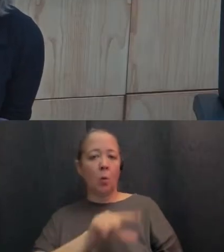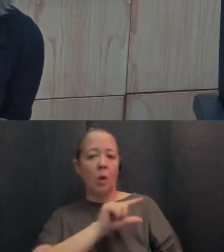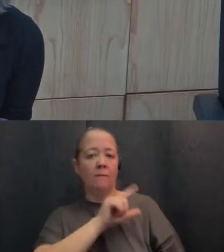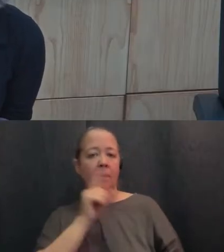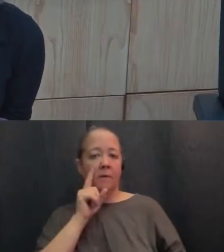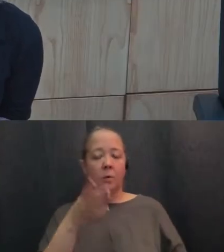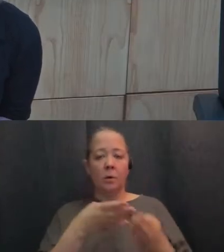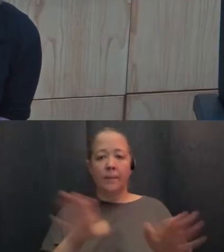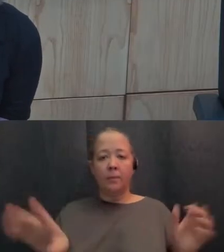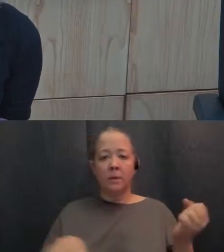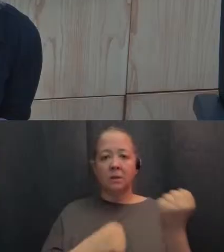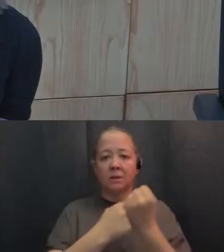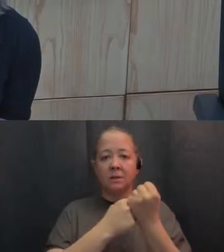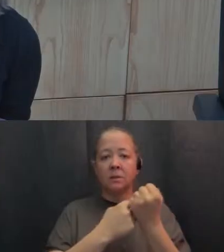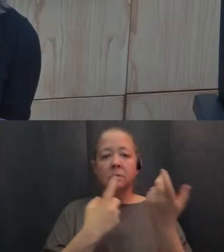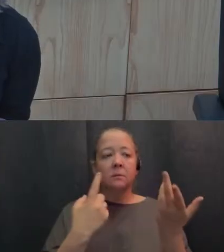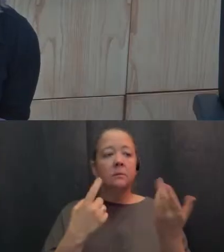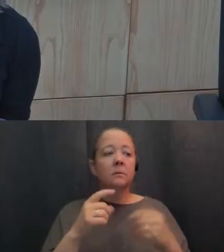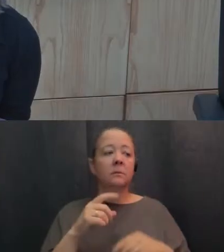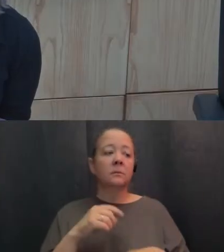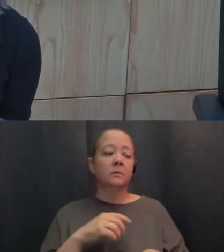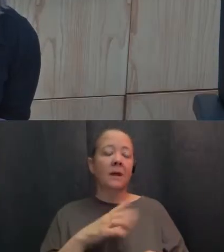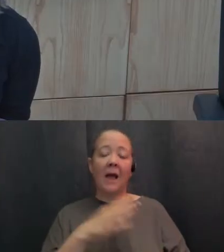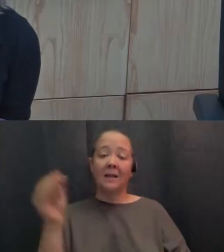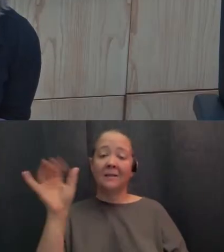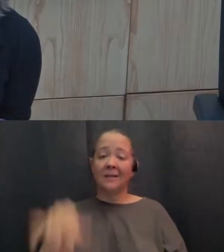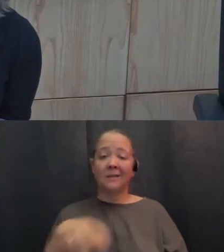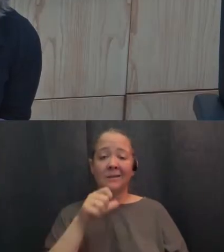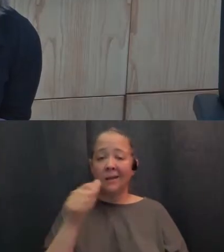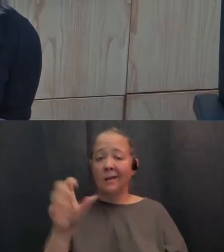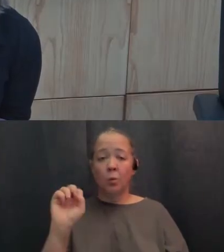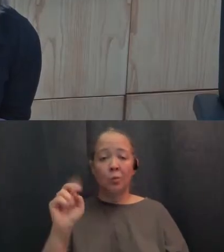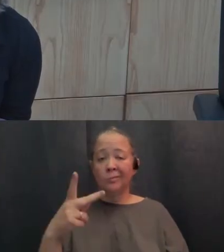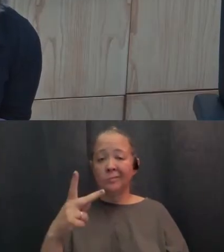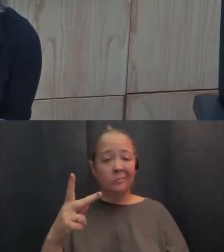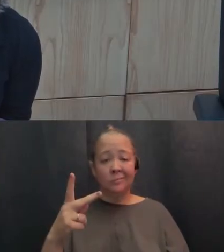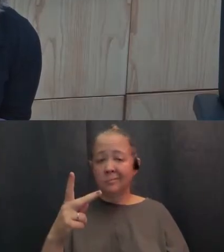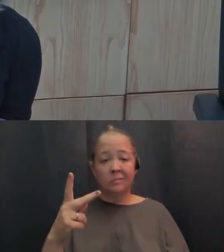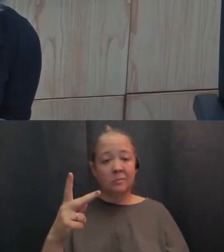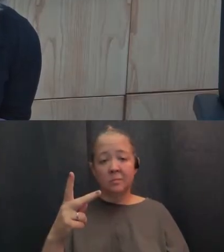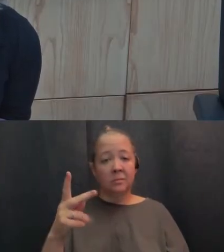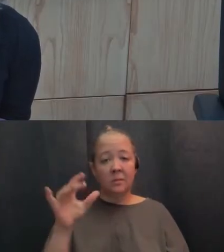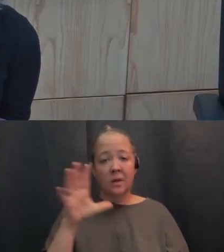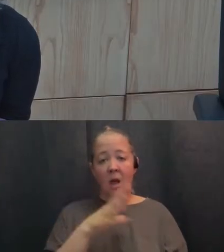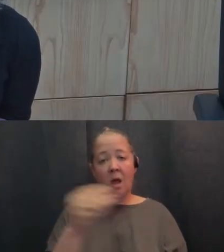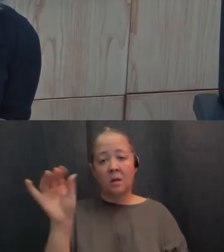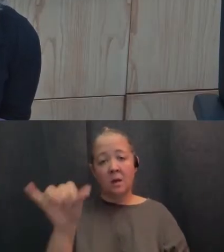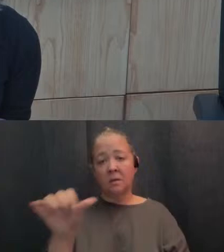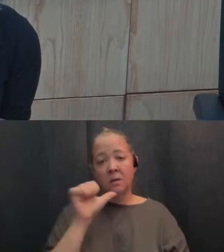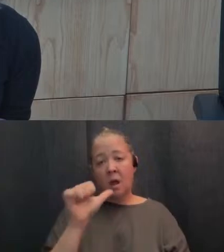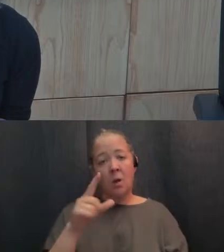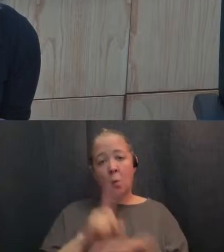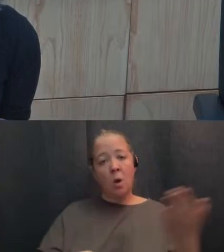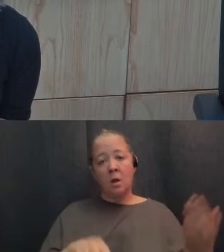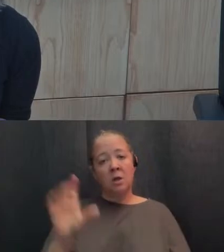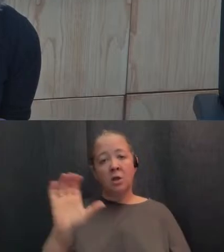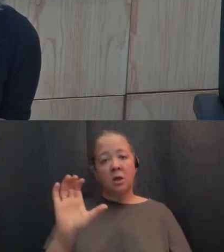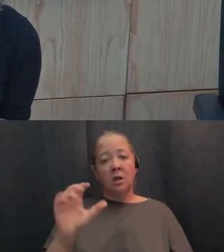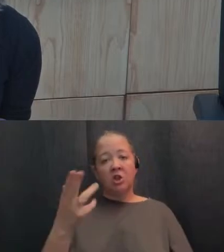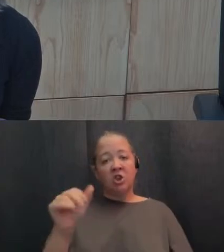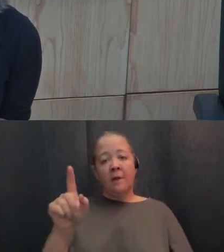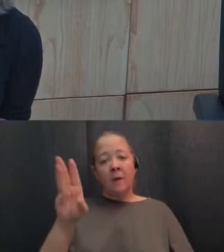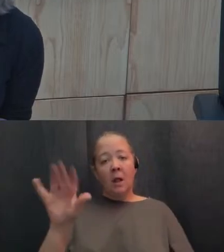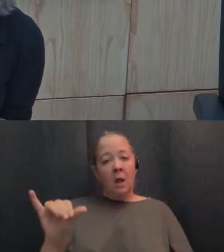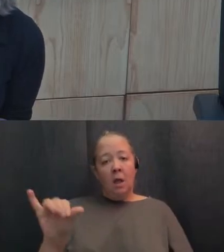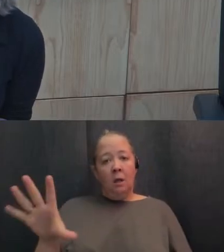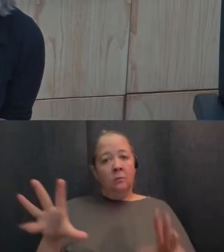them. And that's not okay. And that's not what Cheverly does, right? Cheverly's